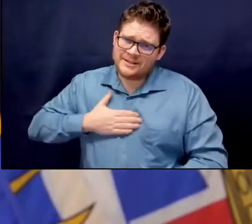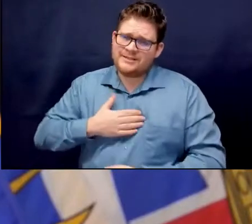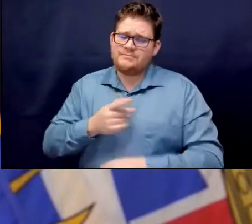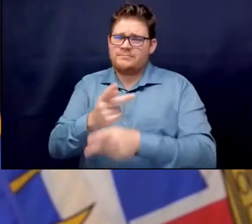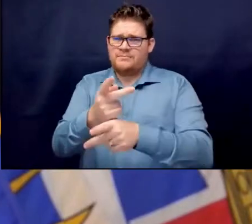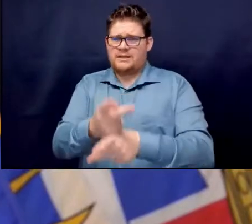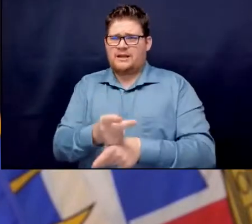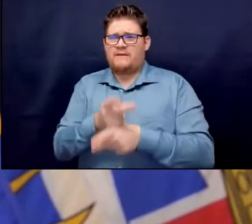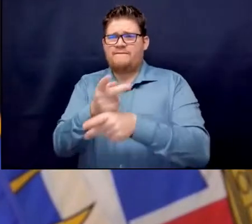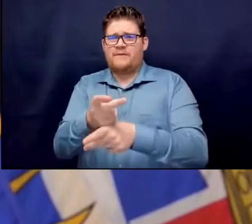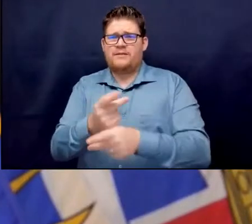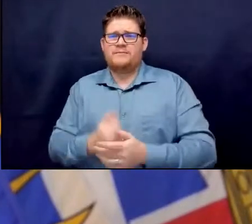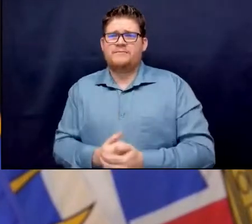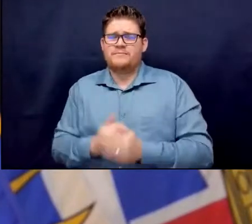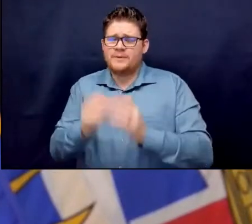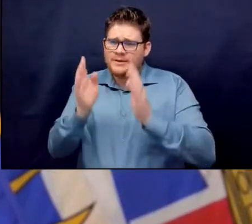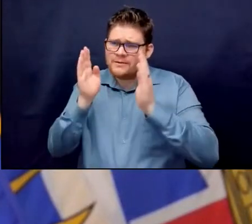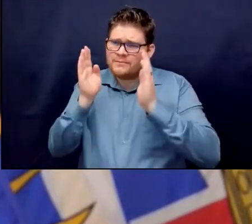not something